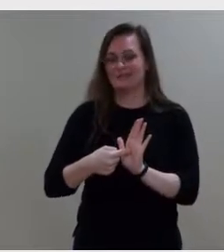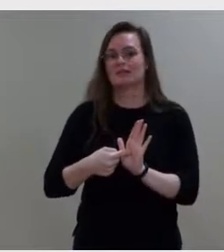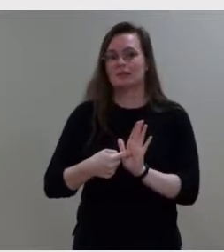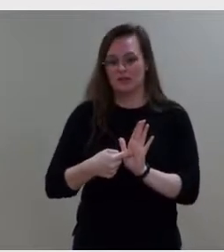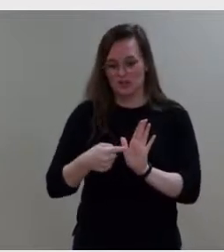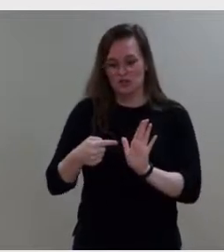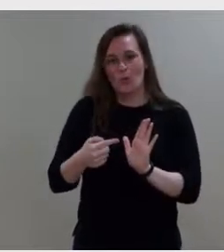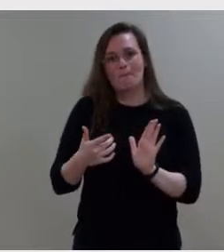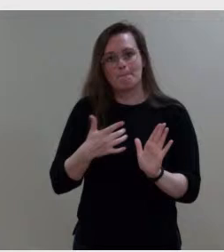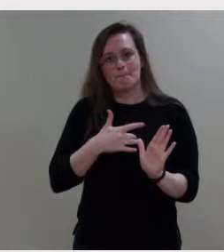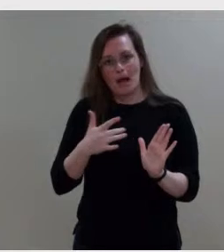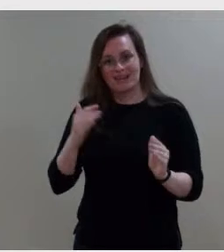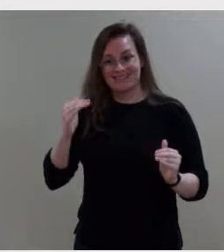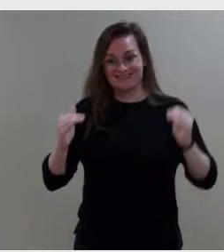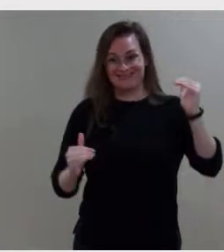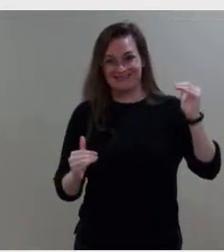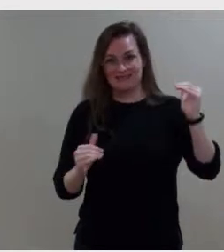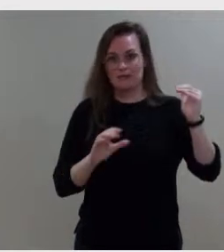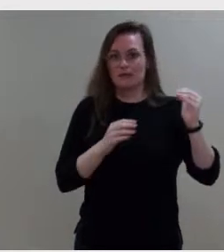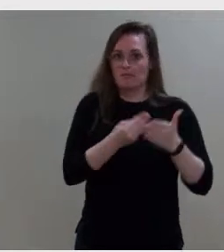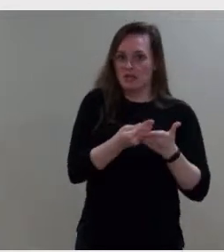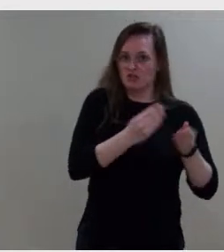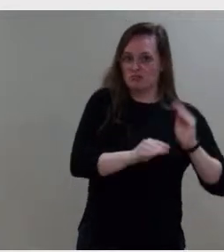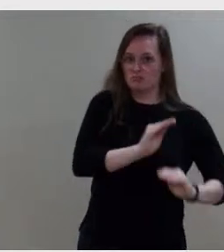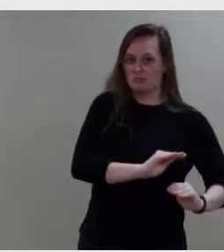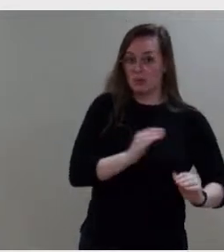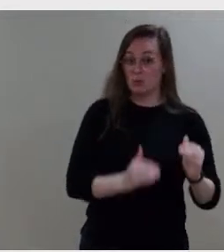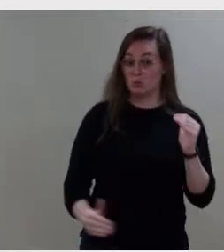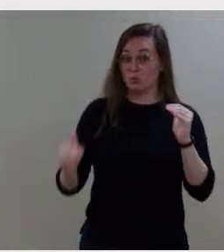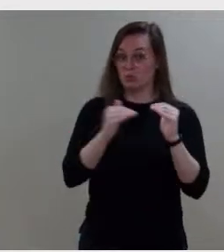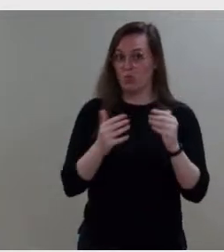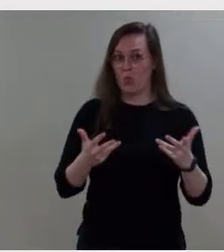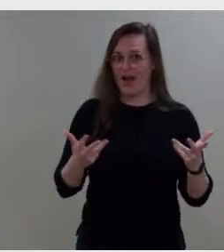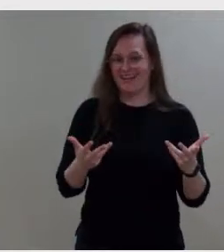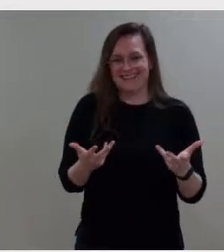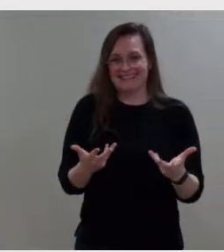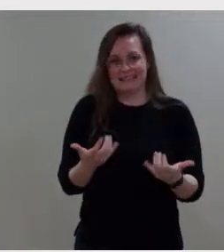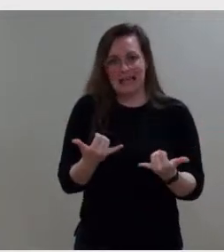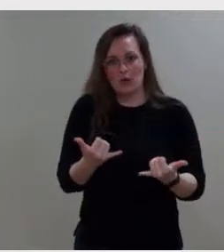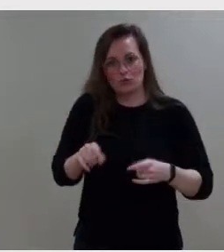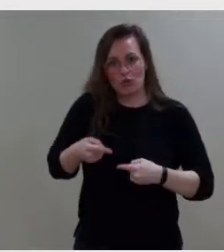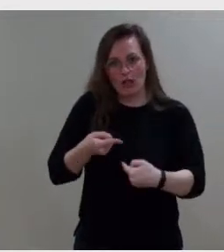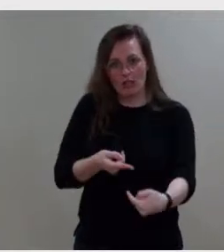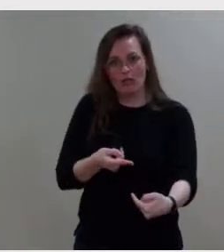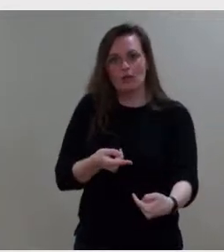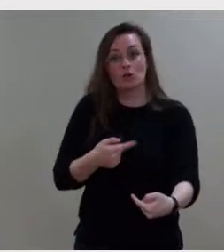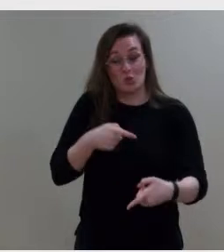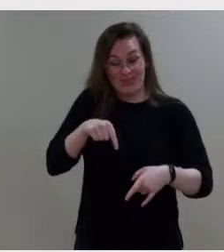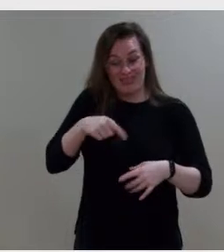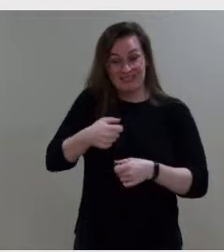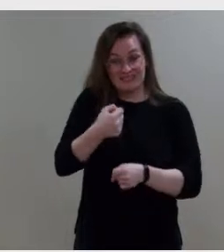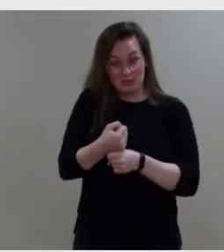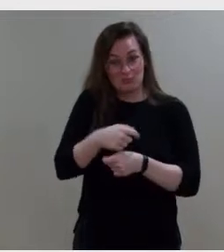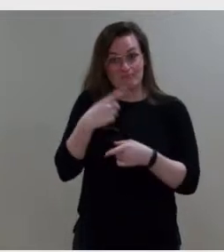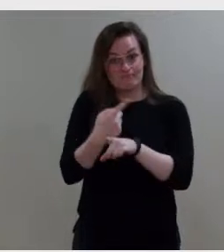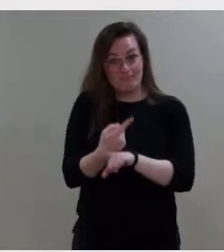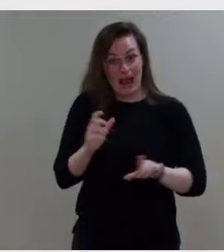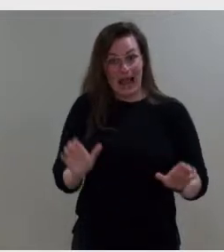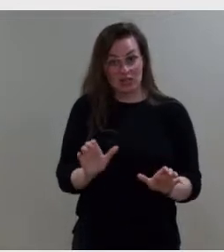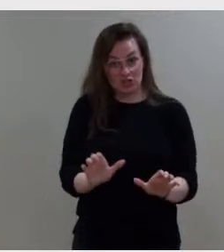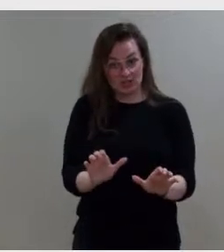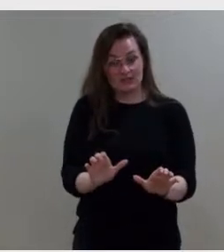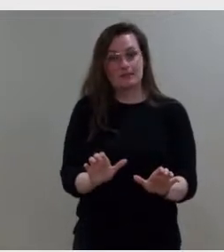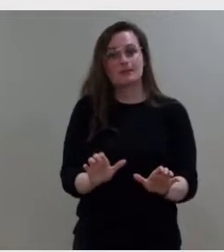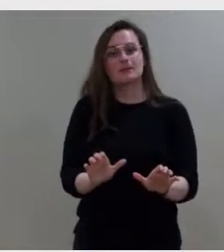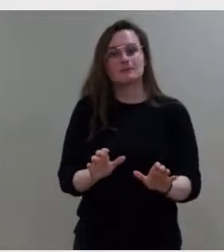make up for the difference of the larger capital budgets would be unsustainable. We did take corrective actions this year to look at only